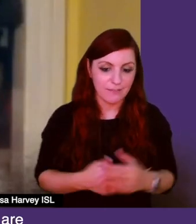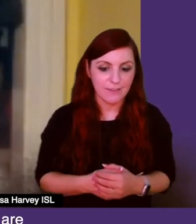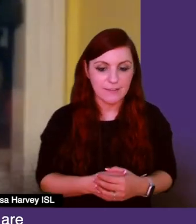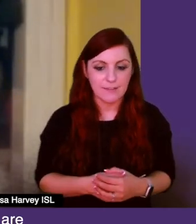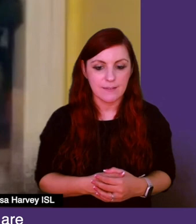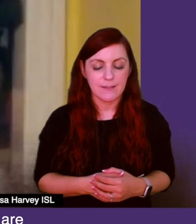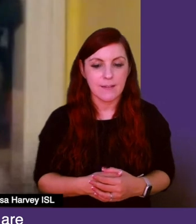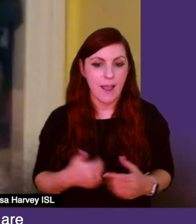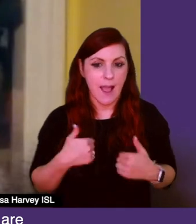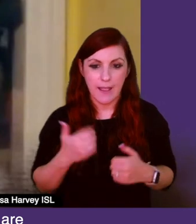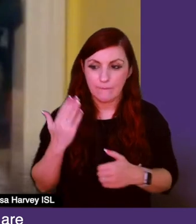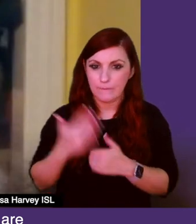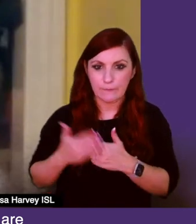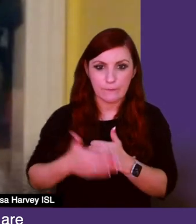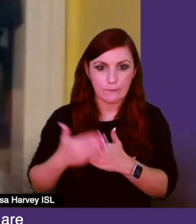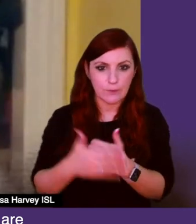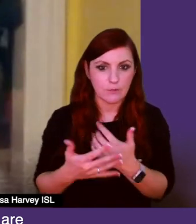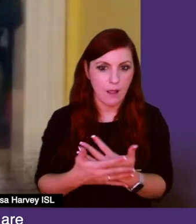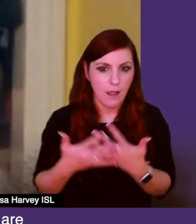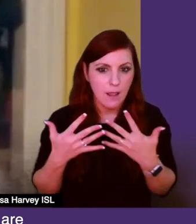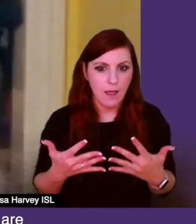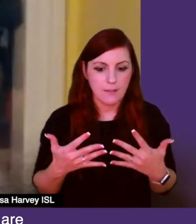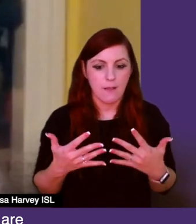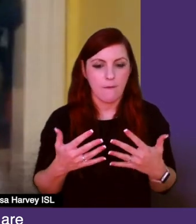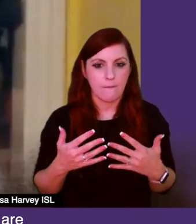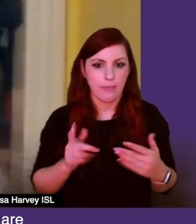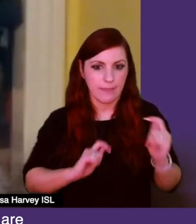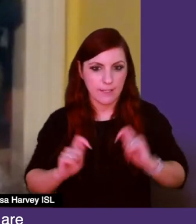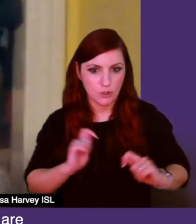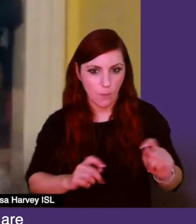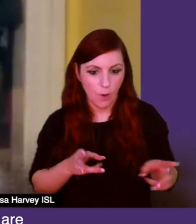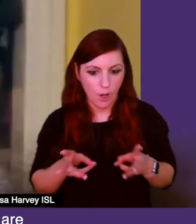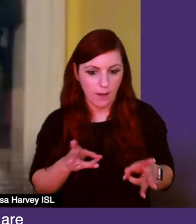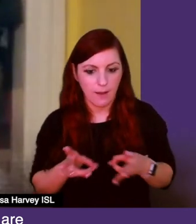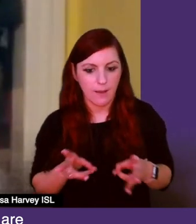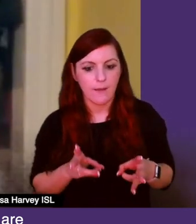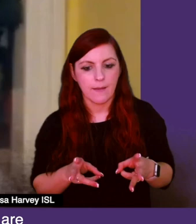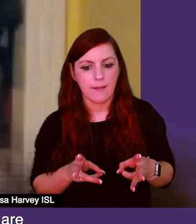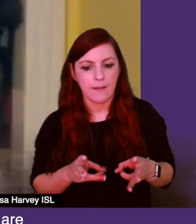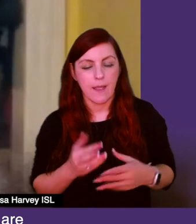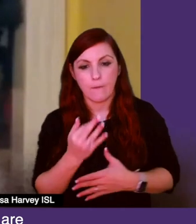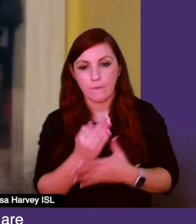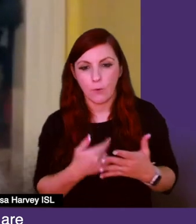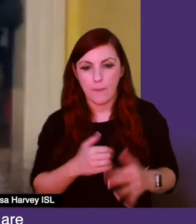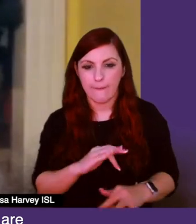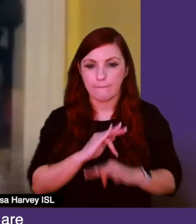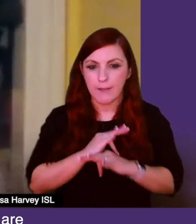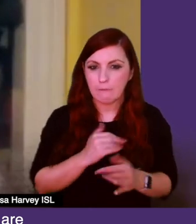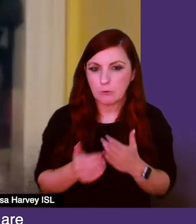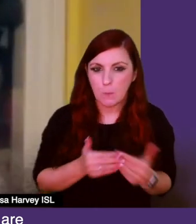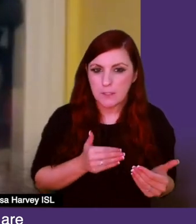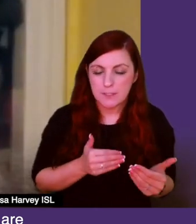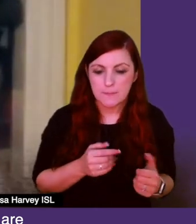I have done a lot of theatre. A couple of my